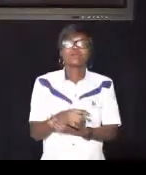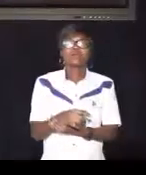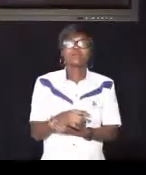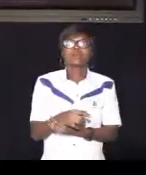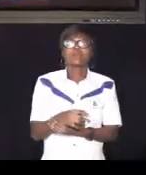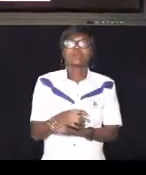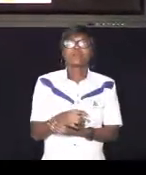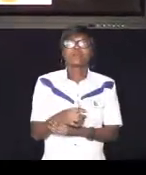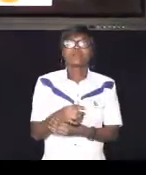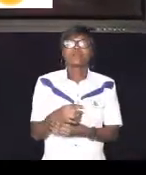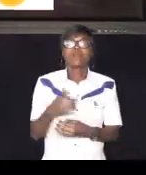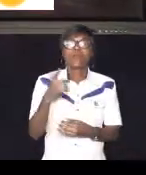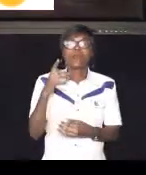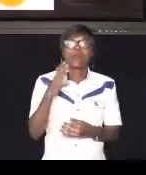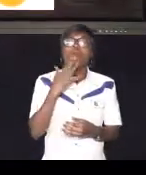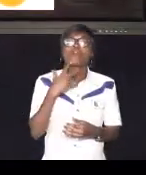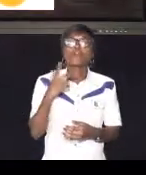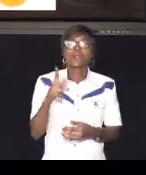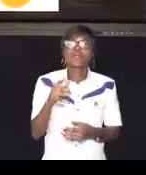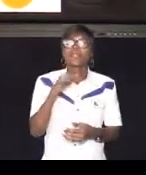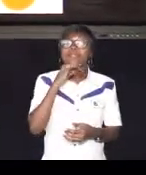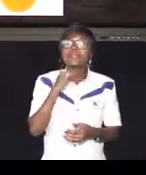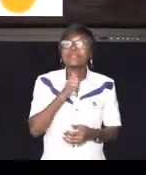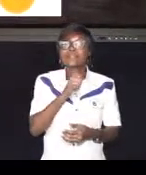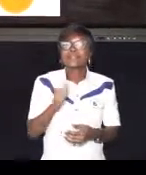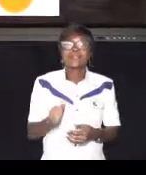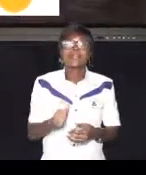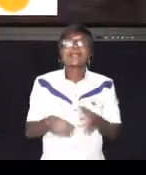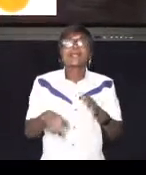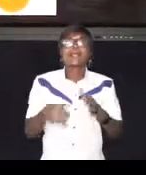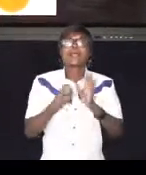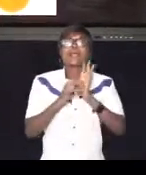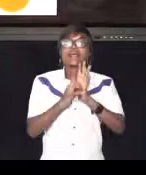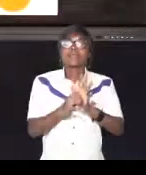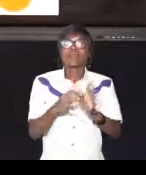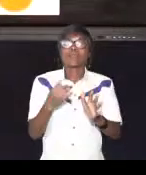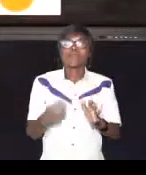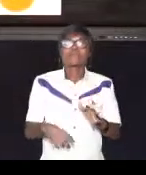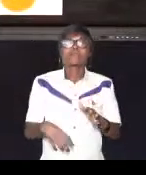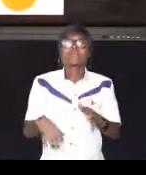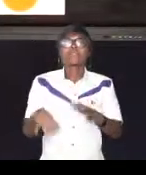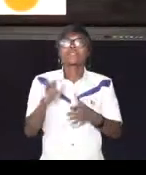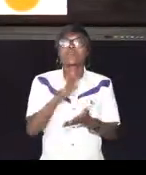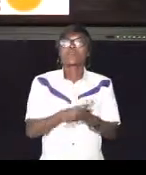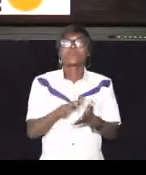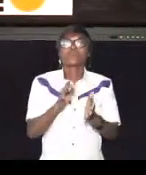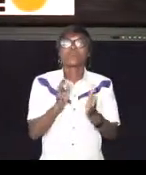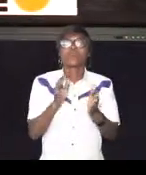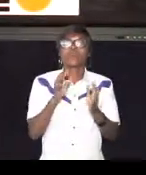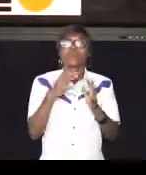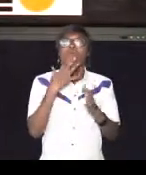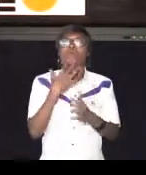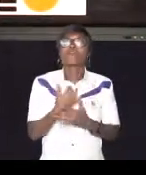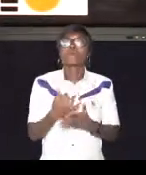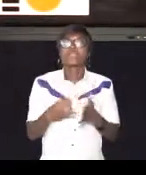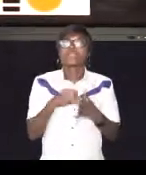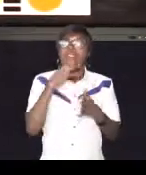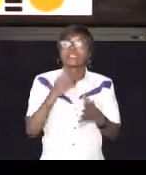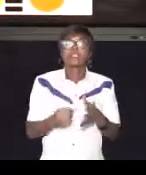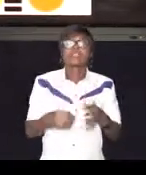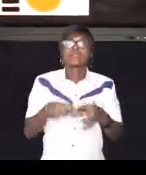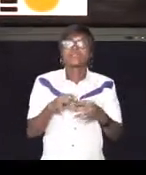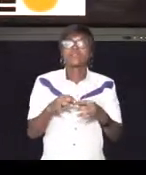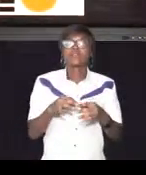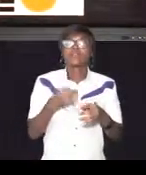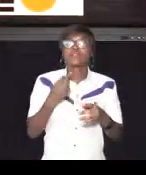green. Color green is an example of secondary color because it's a mixture, it's formed from the mixture of